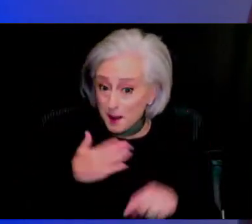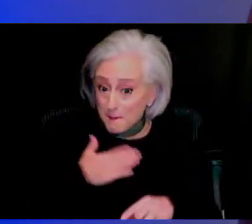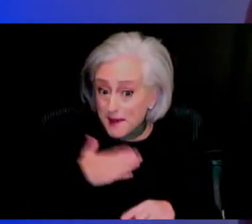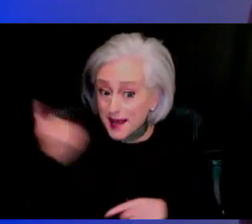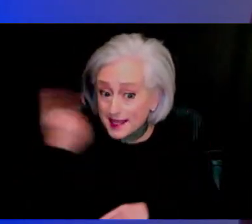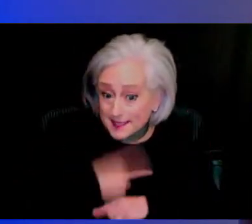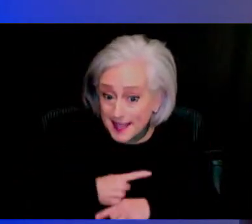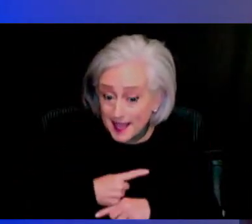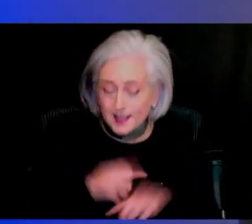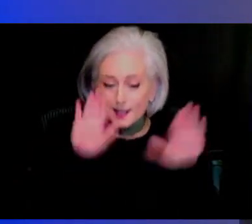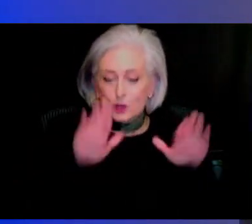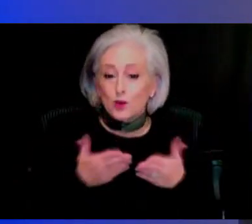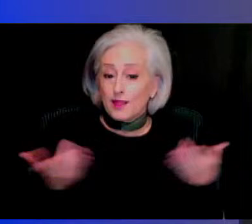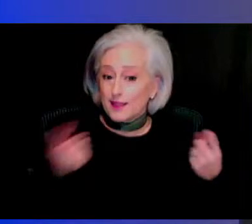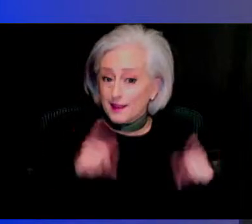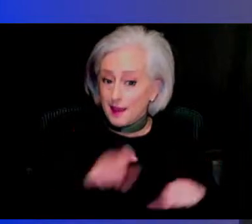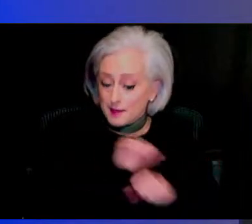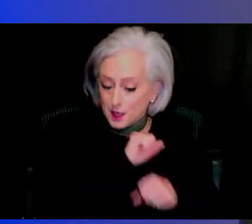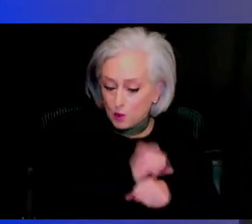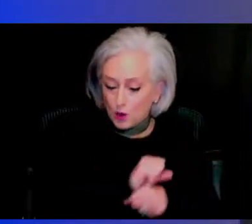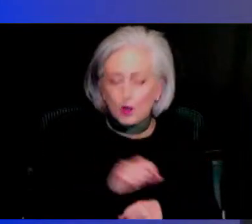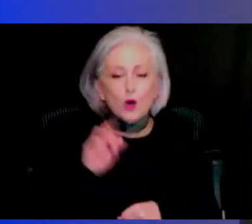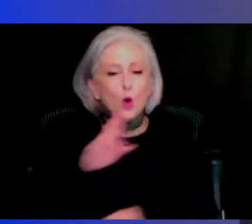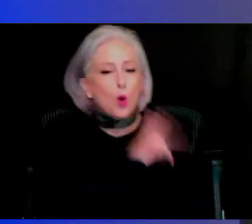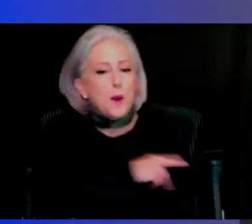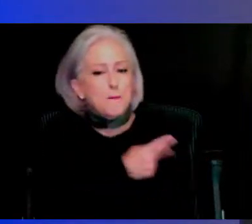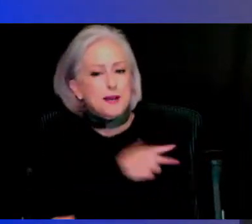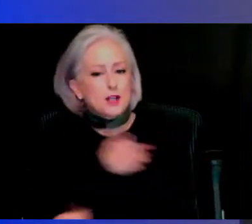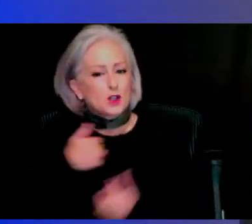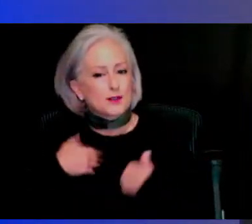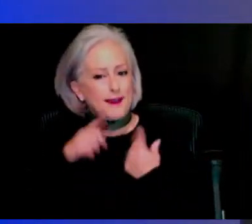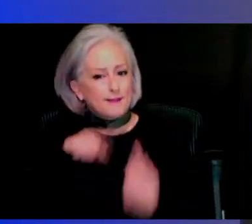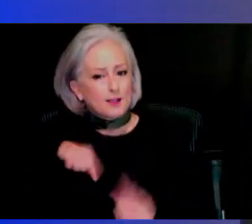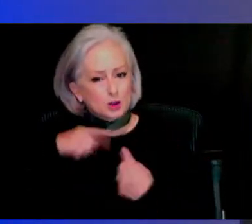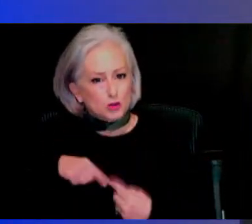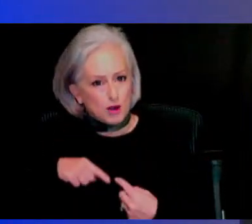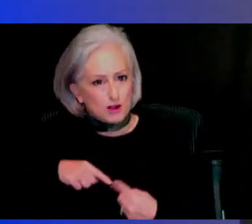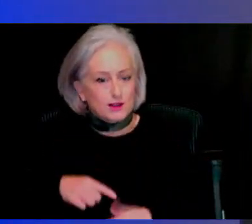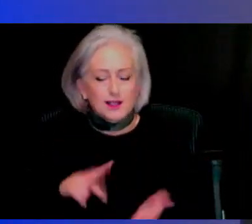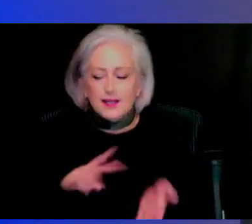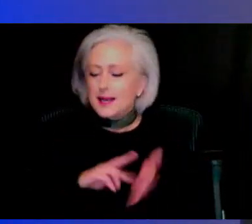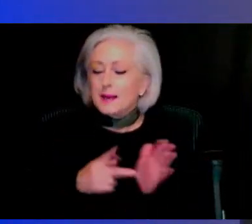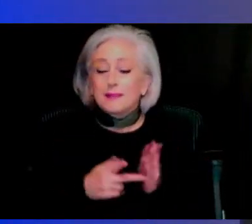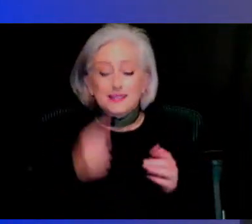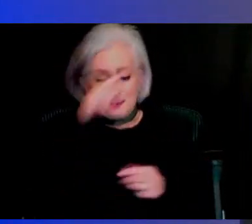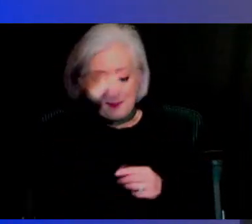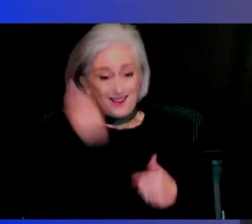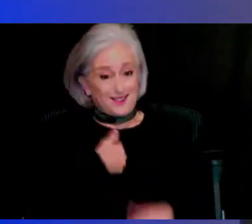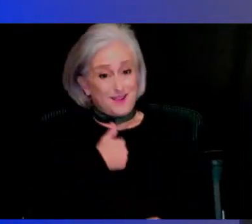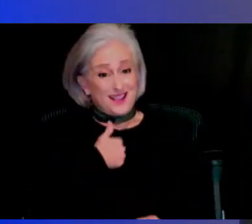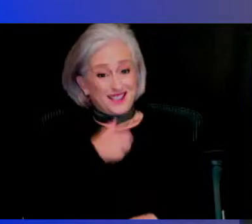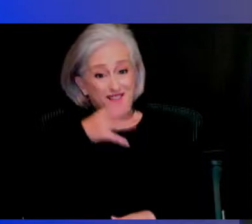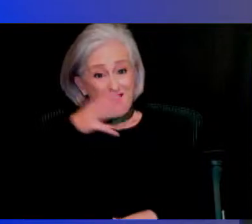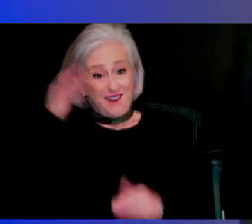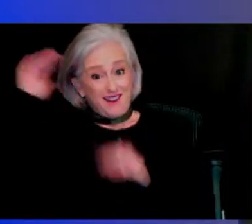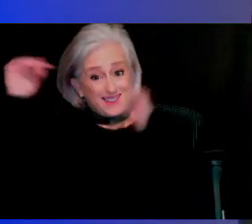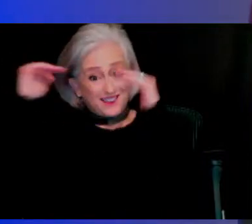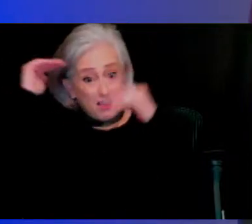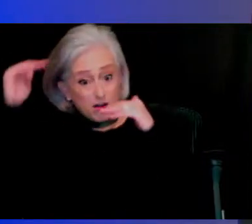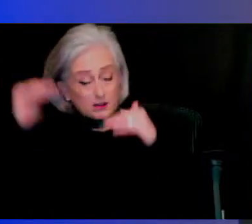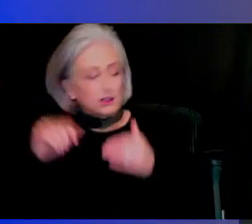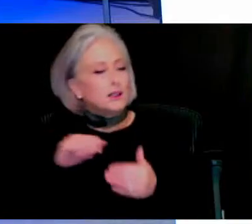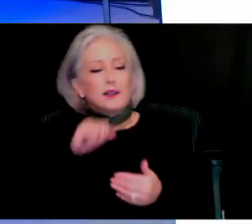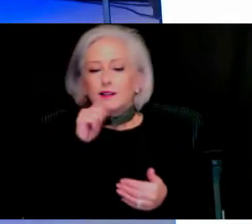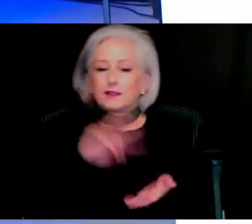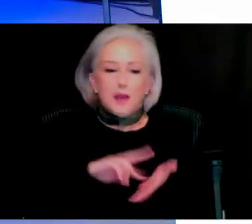had a struggle. But being able to show them that as adults, it doesn't magically change because we're an adult. We still have roses, we still have thorns, and we still have buds.